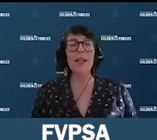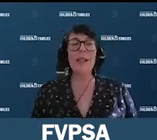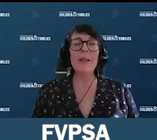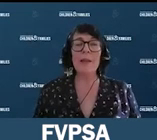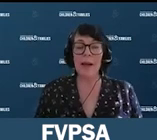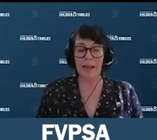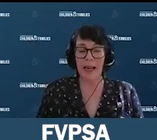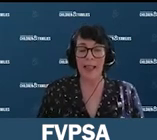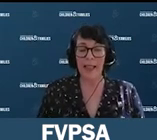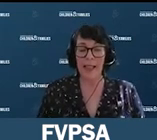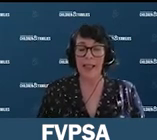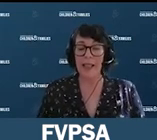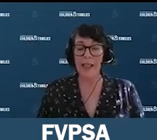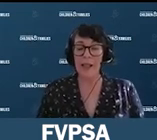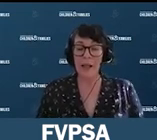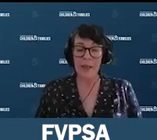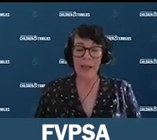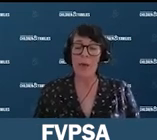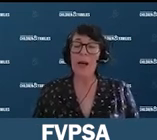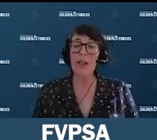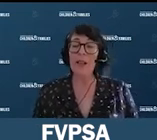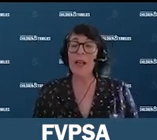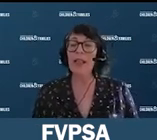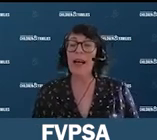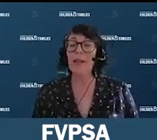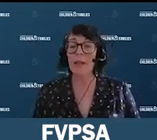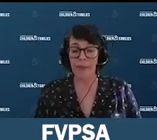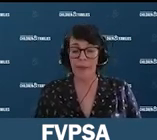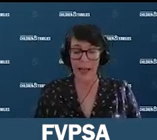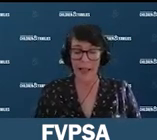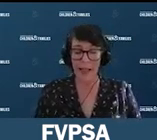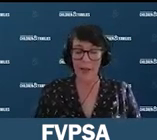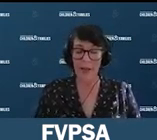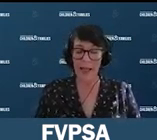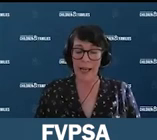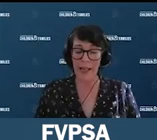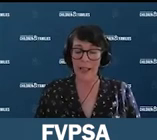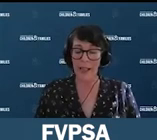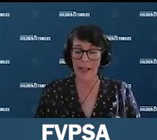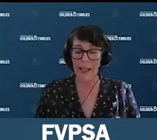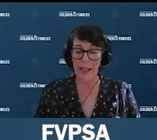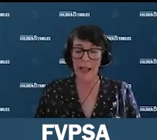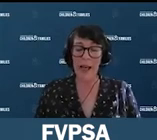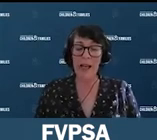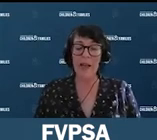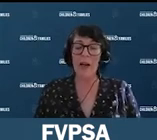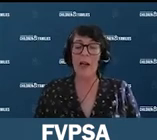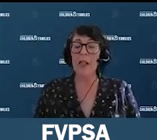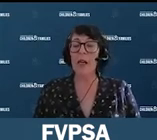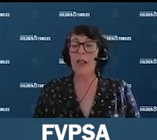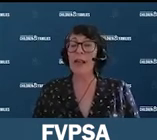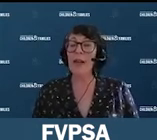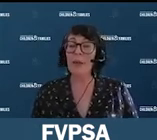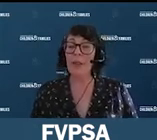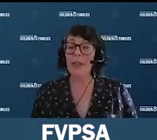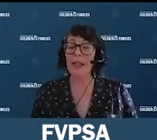So let's talk a little bit about client assistance, because while you're not allowed to provide direct cash assistance, there are